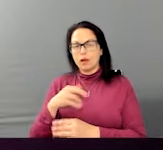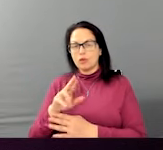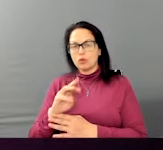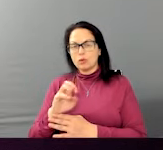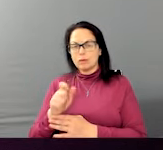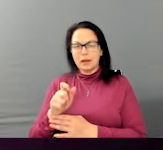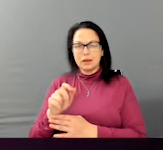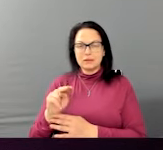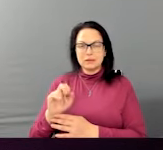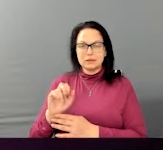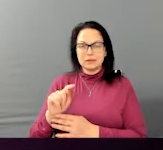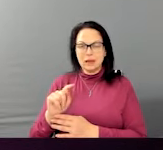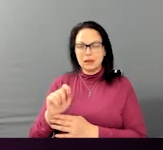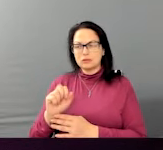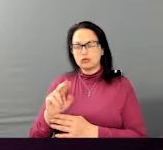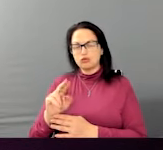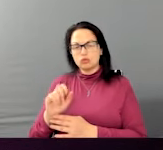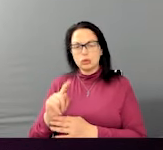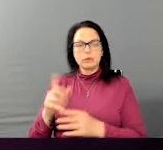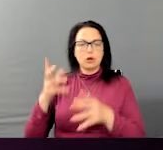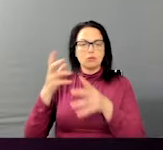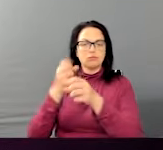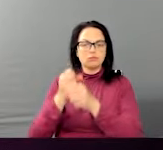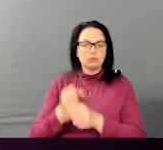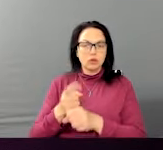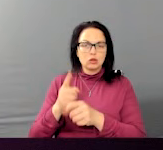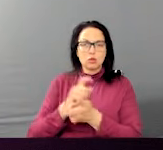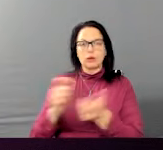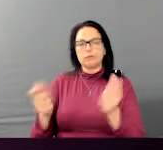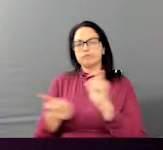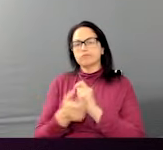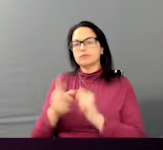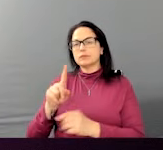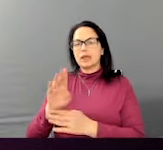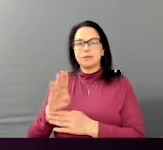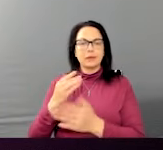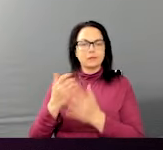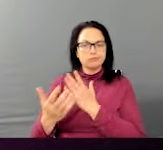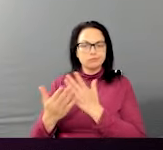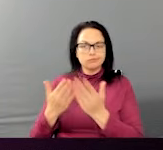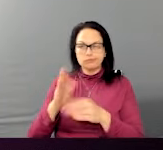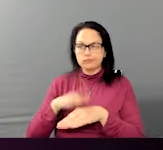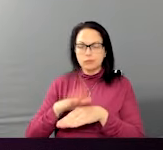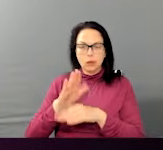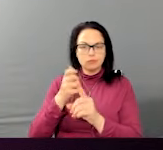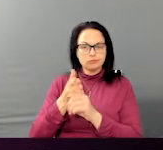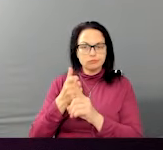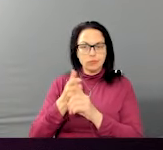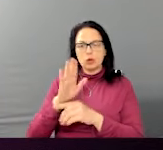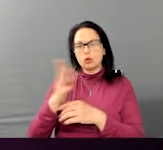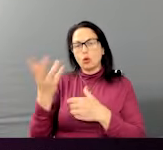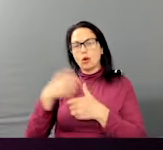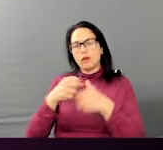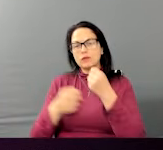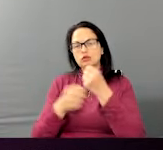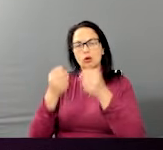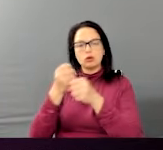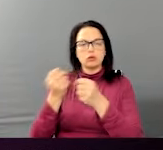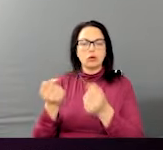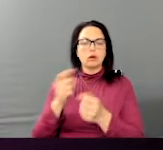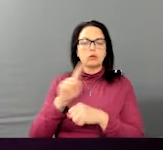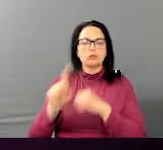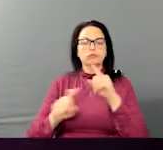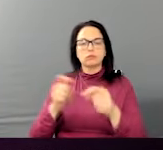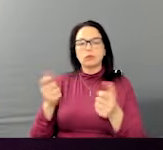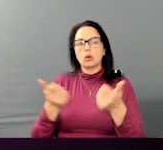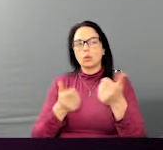runs on initialization, so you can even provision a database or whatever, on your own infrastructure and stuff. You can ask questions like, what region do you